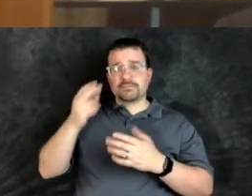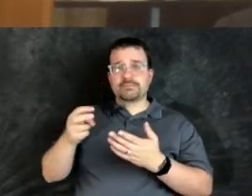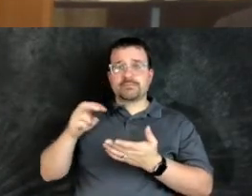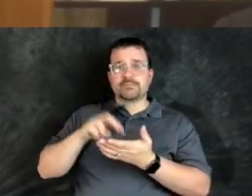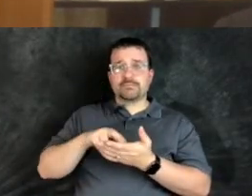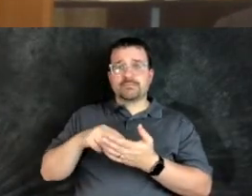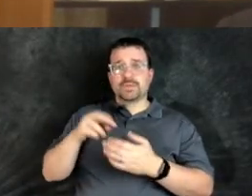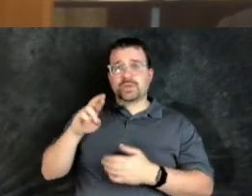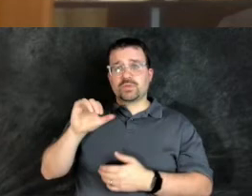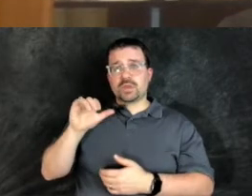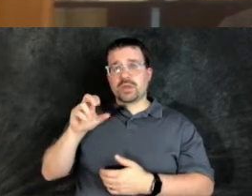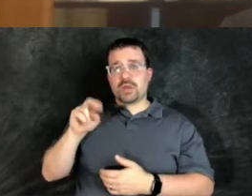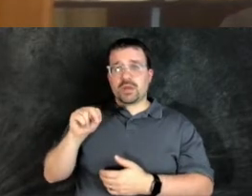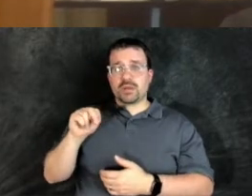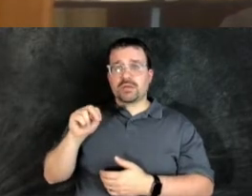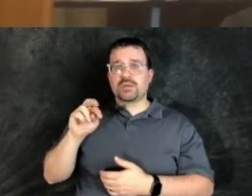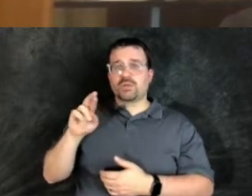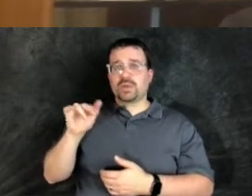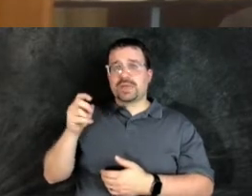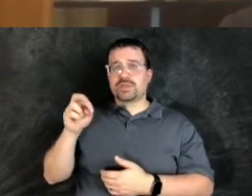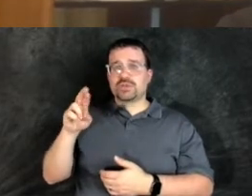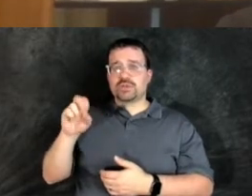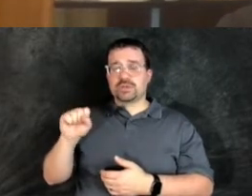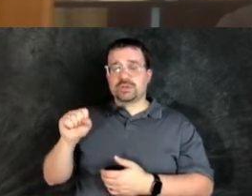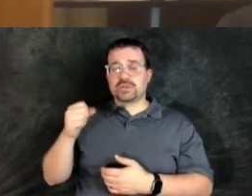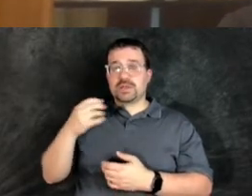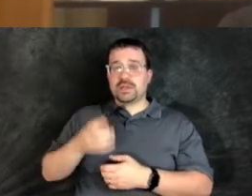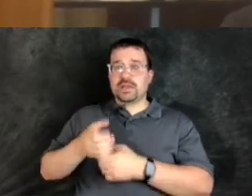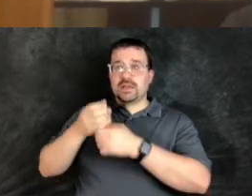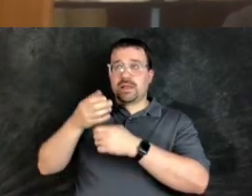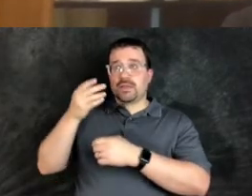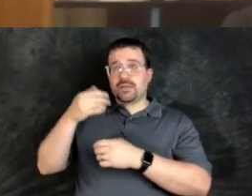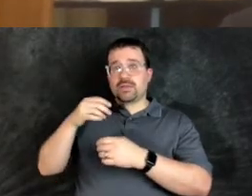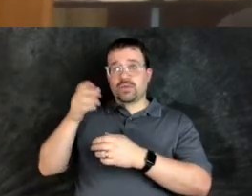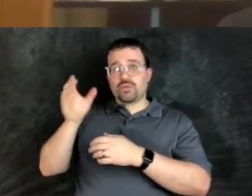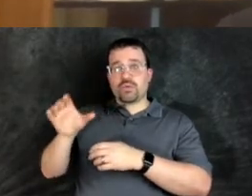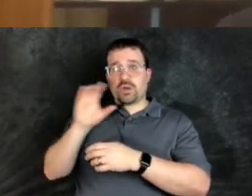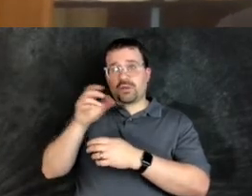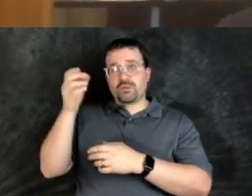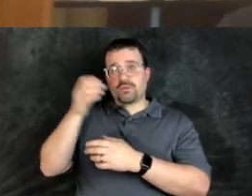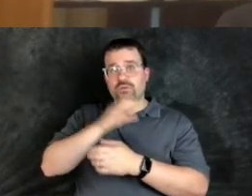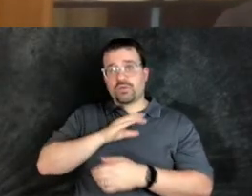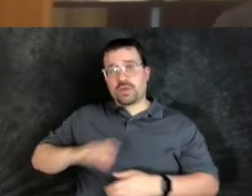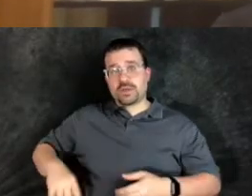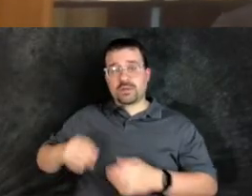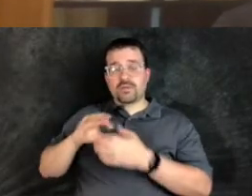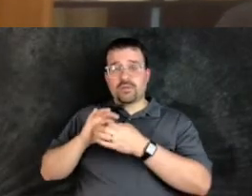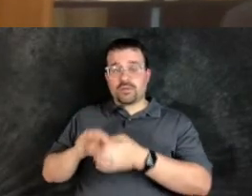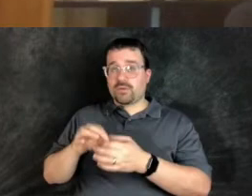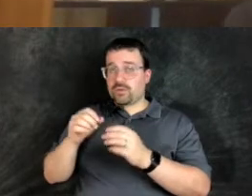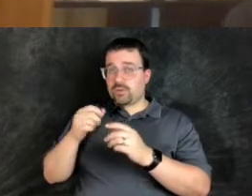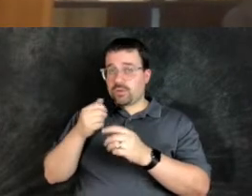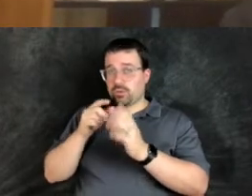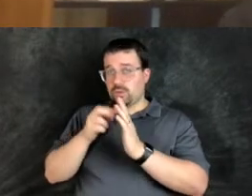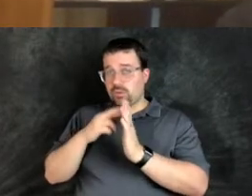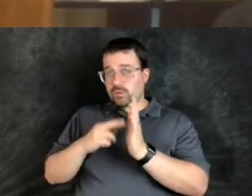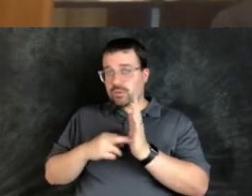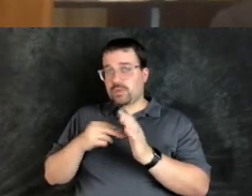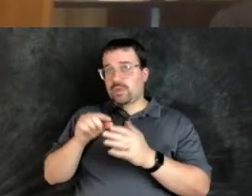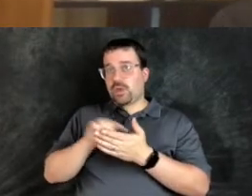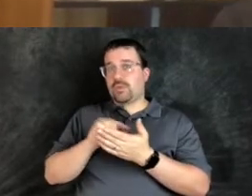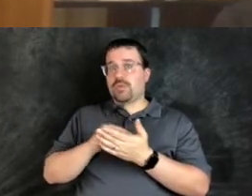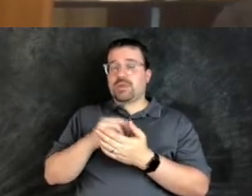recon rangers, lift high the cross of Christ according to the terms of the gospel in the wilderness of